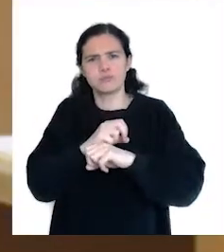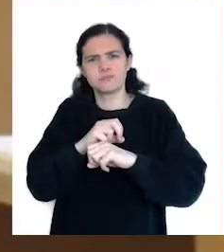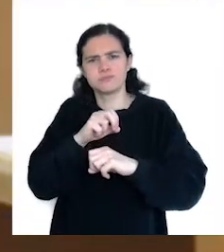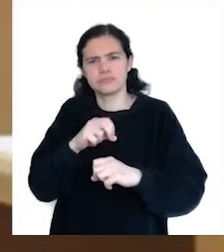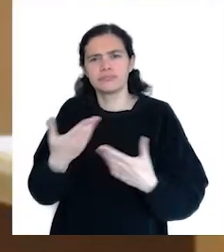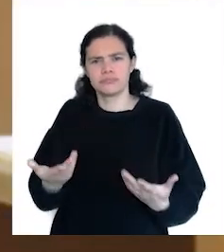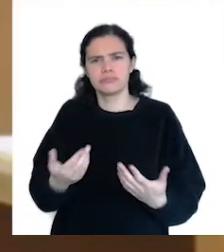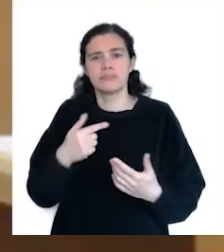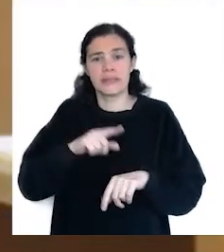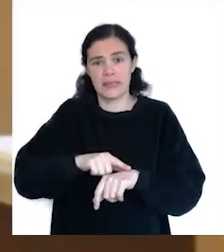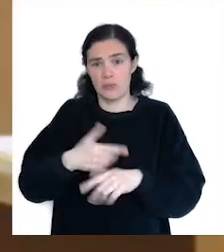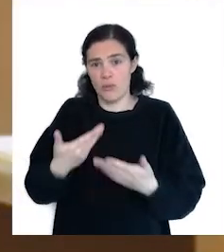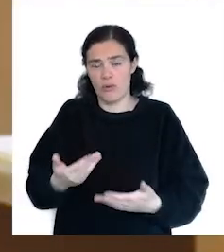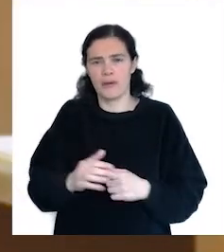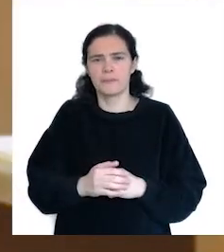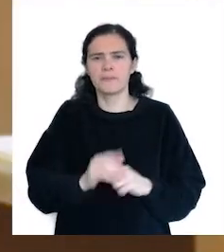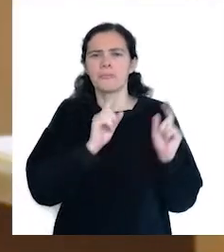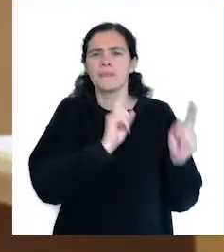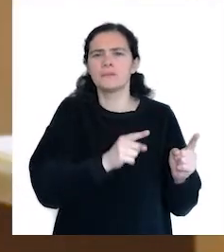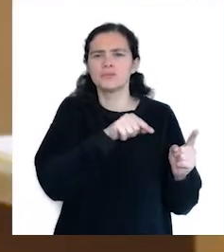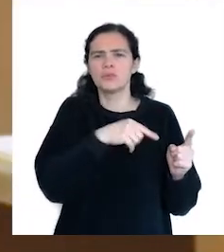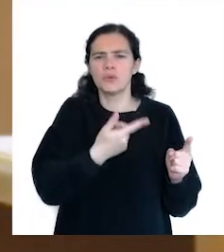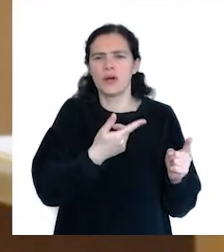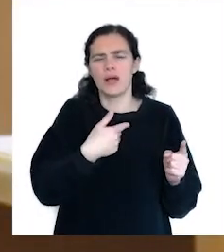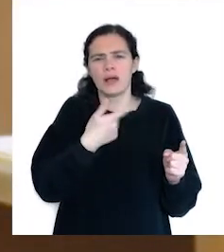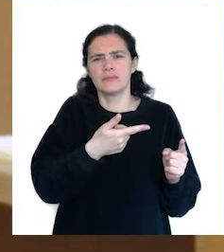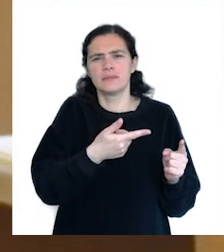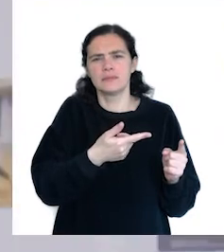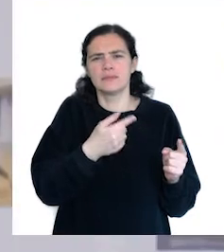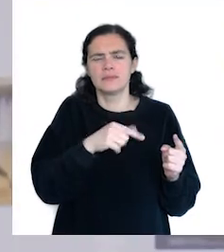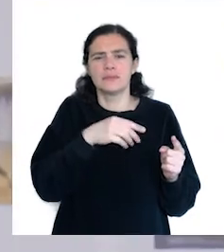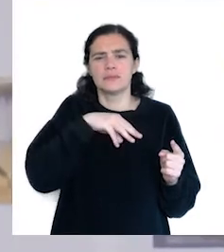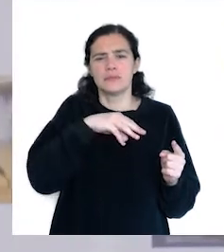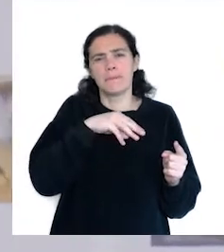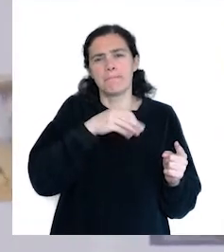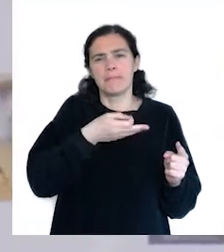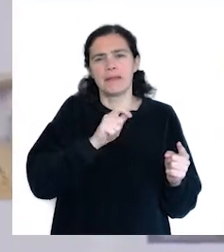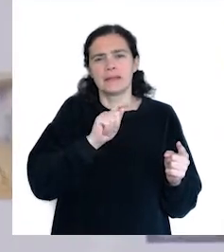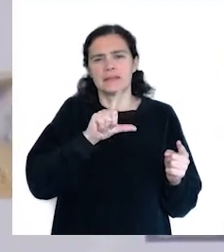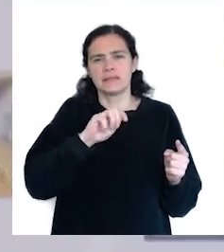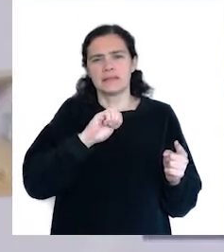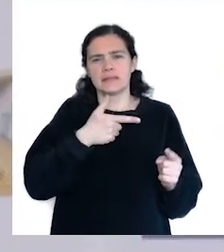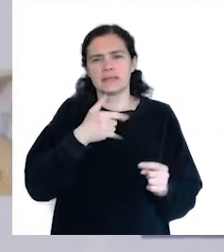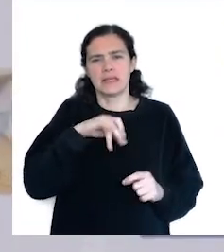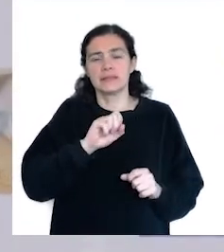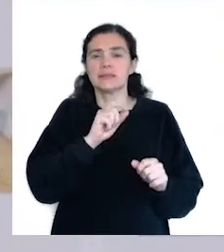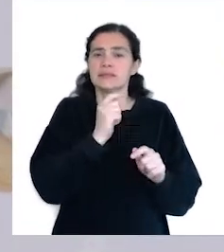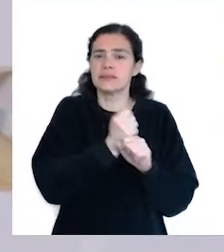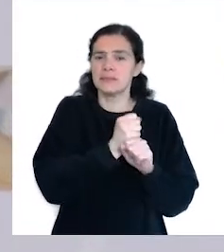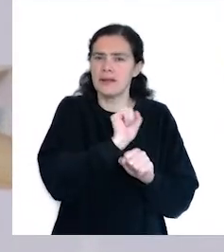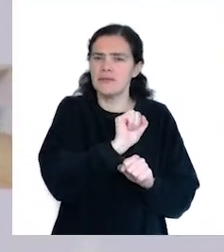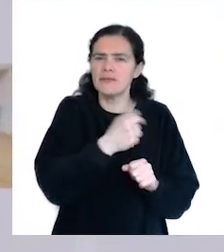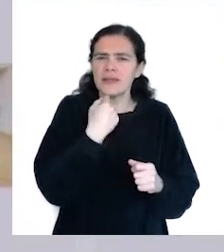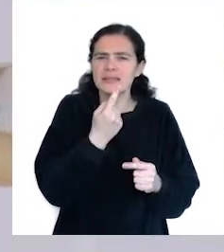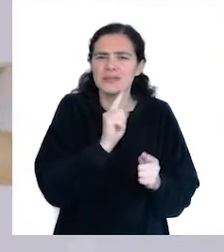groundbreaking performing artists of our time. It starts there with someone named Charlemagne Palestine, whose